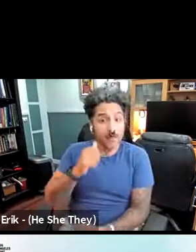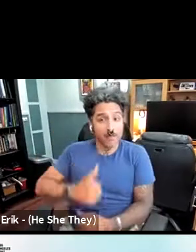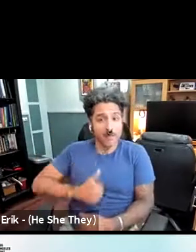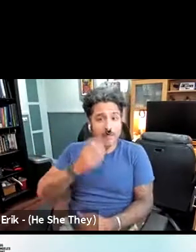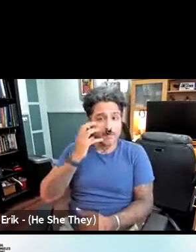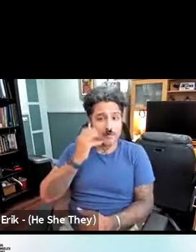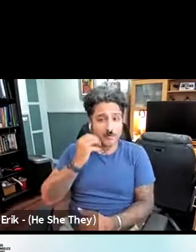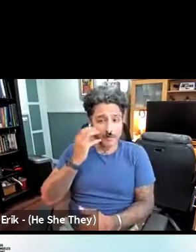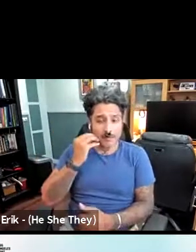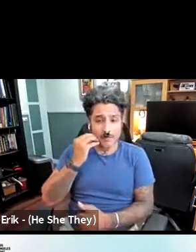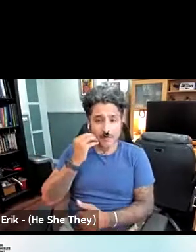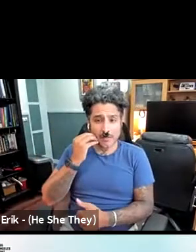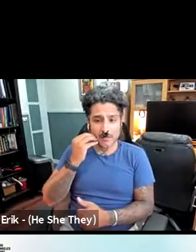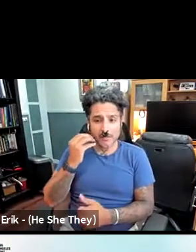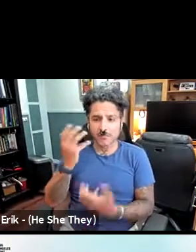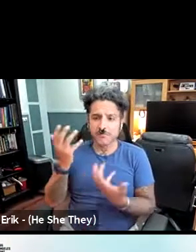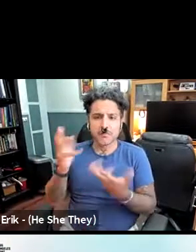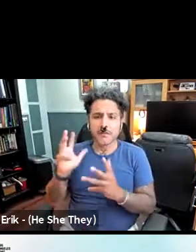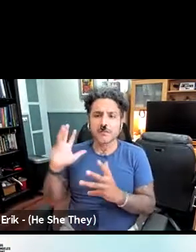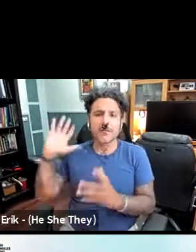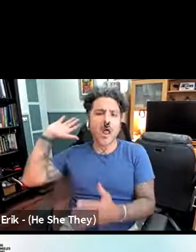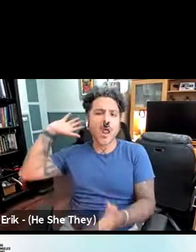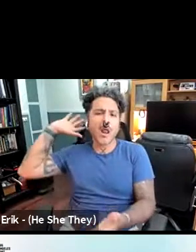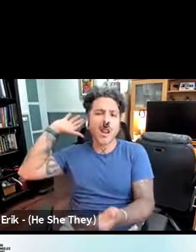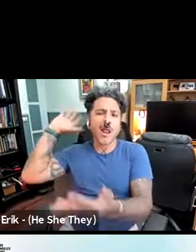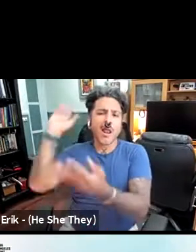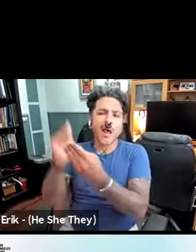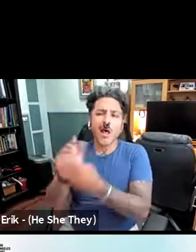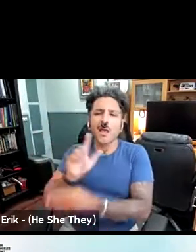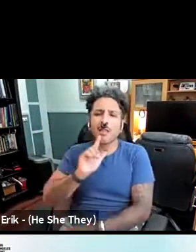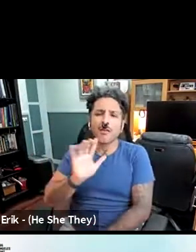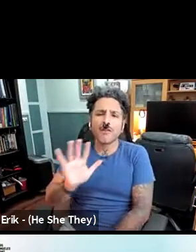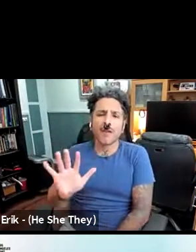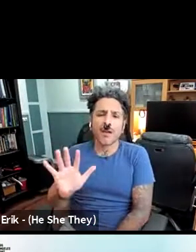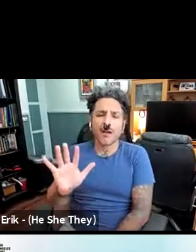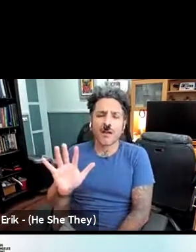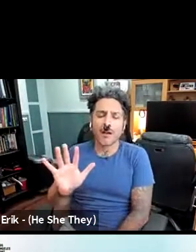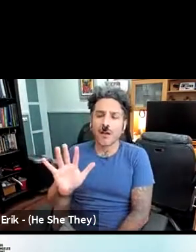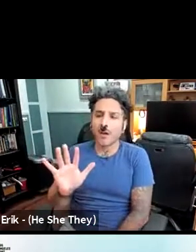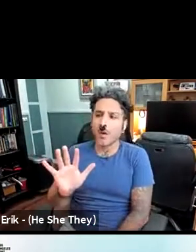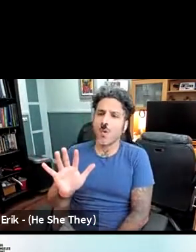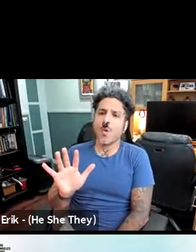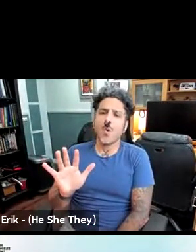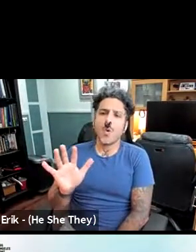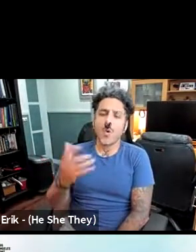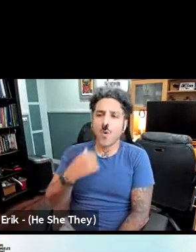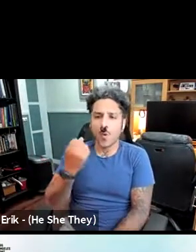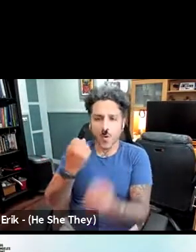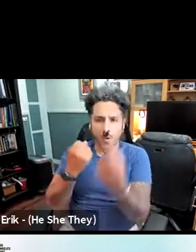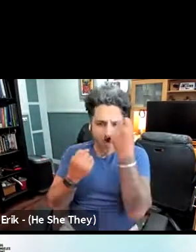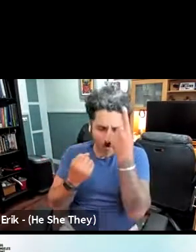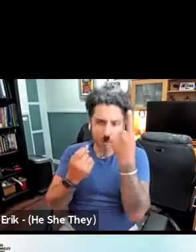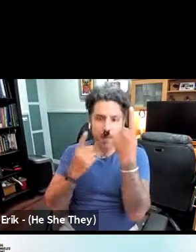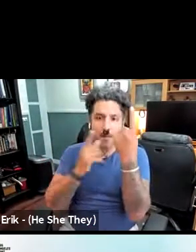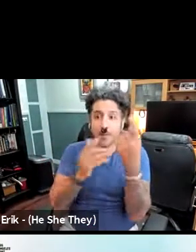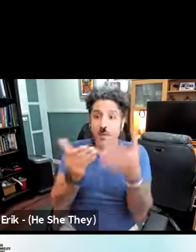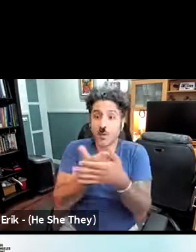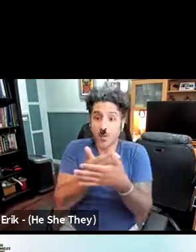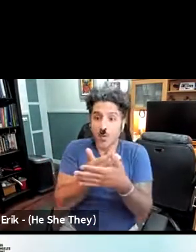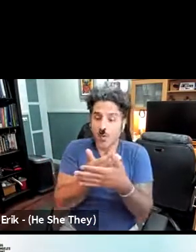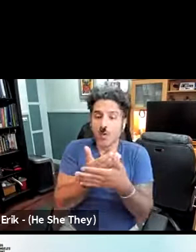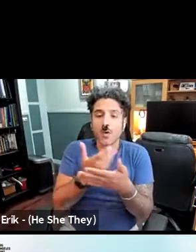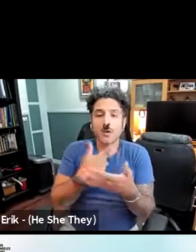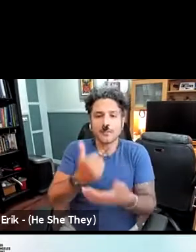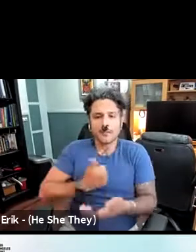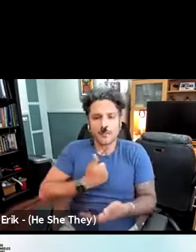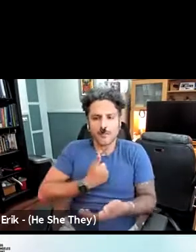of say all the way up until 35 years old, and then I realize who I am and coming into my new self or emerging,